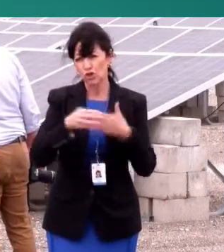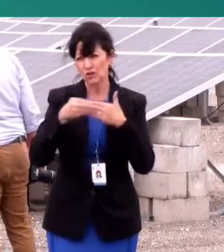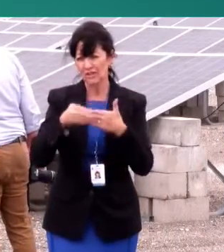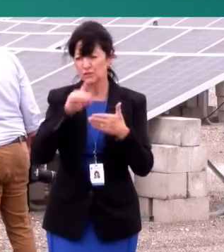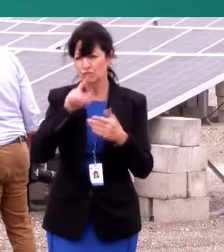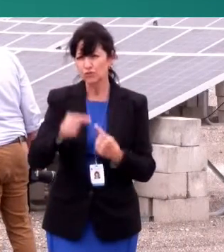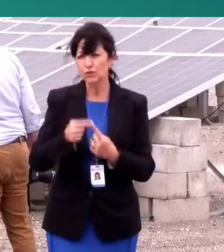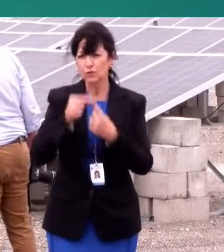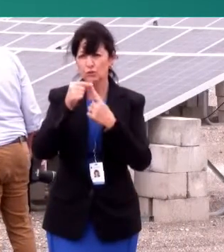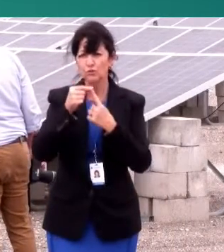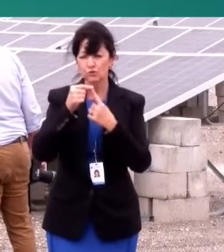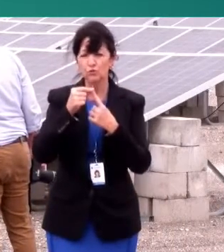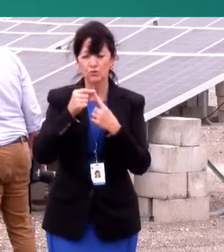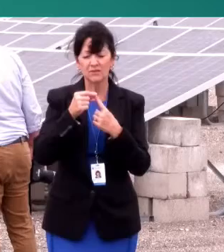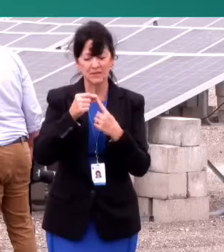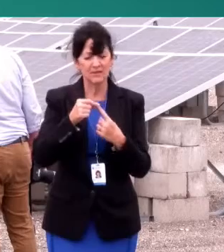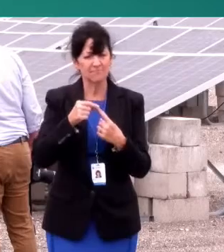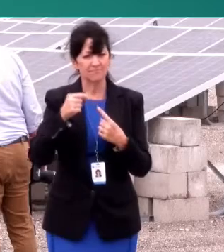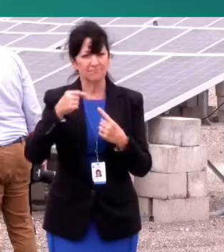how democracy in the modern